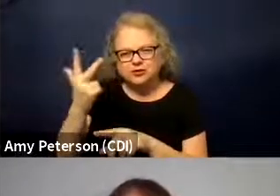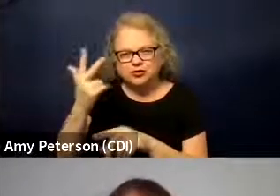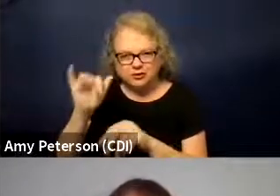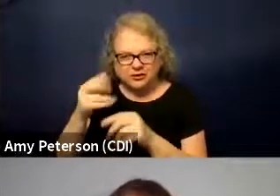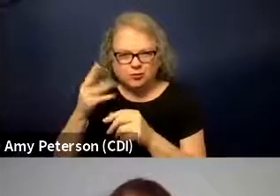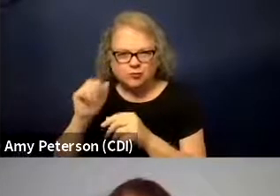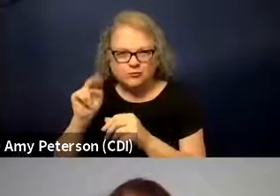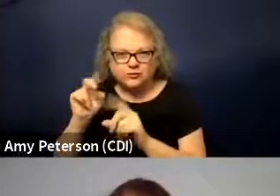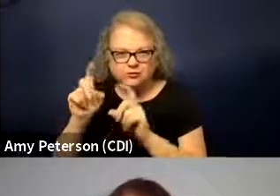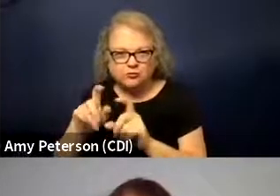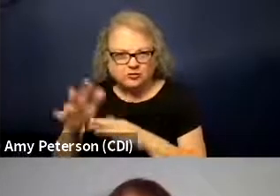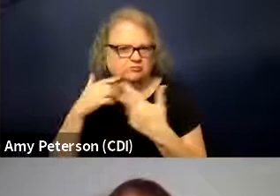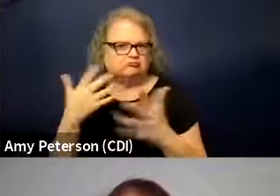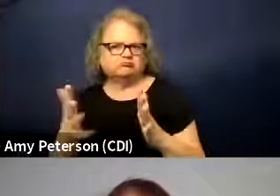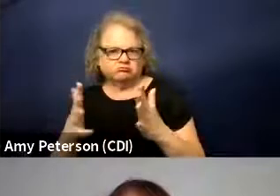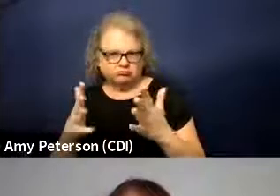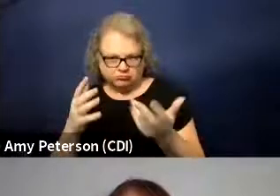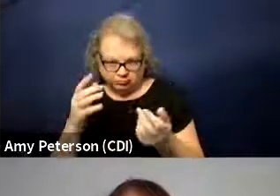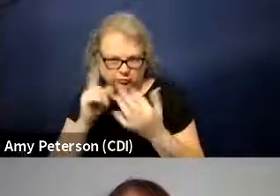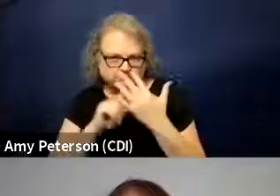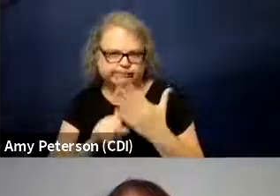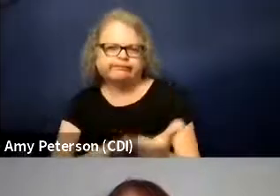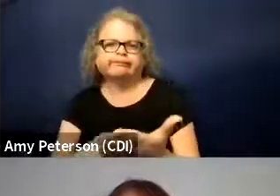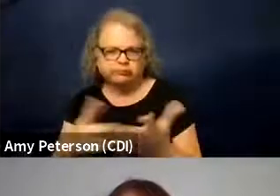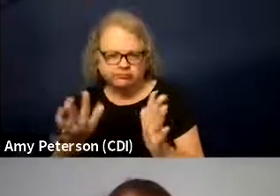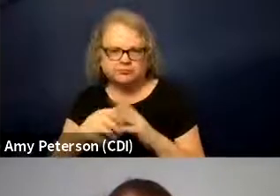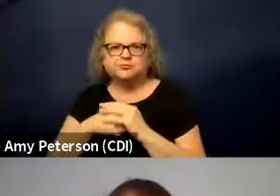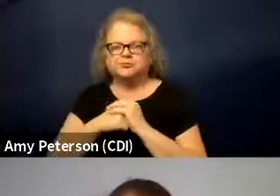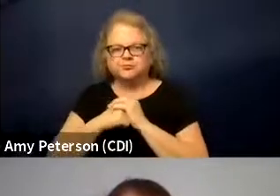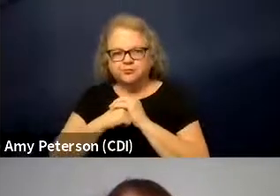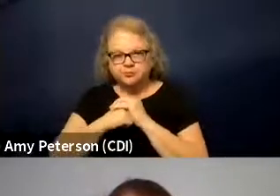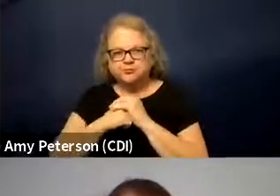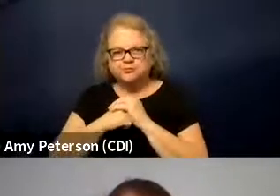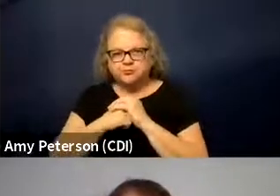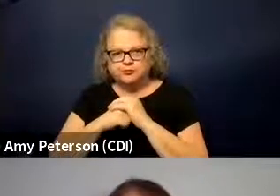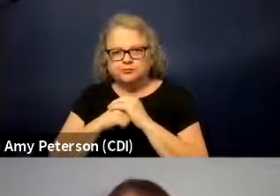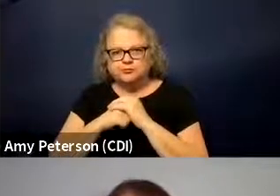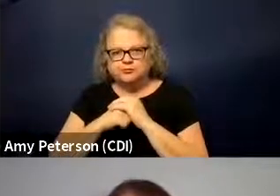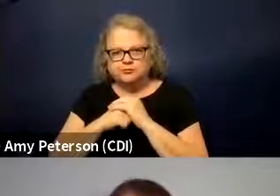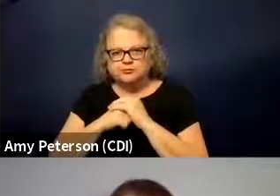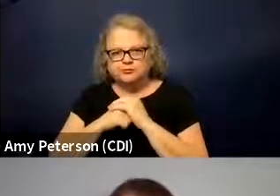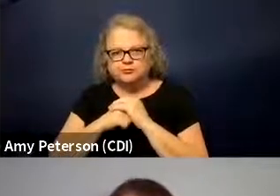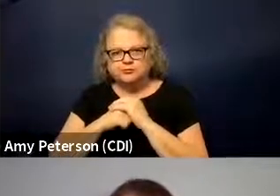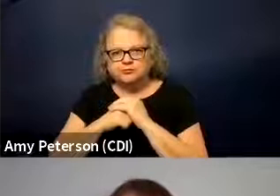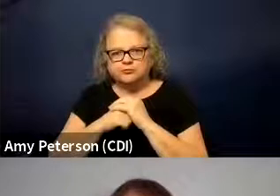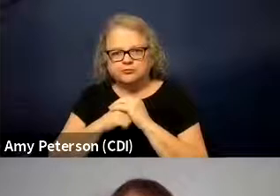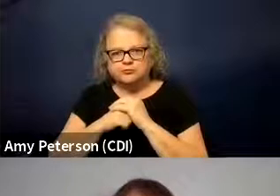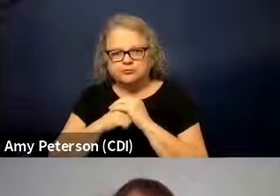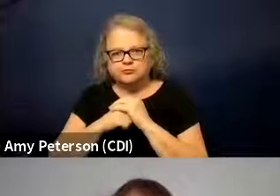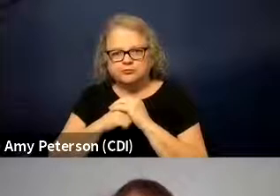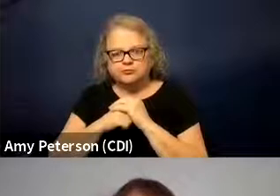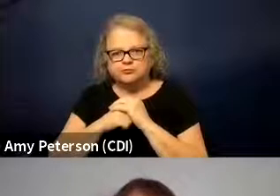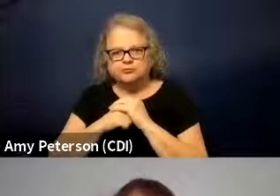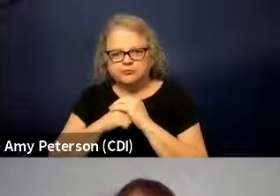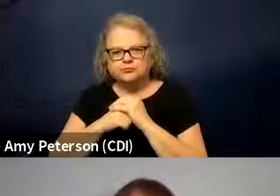were overlapping, that they didn't wait to see how the study went in just 500 people before